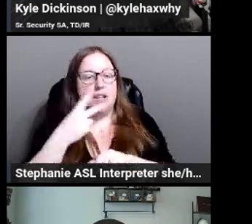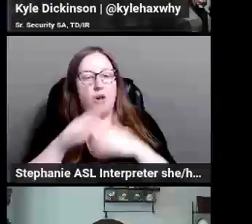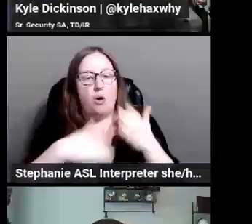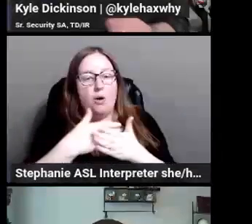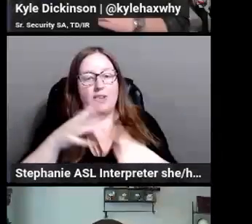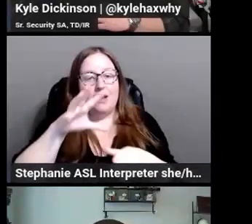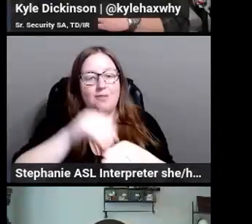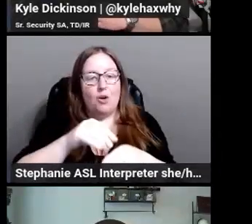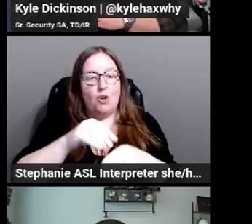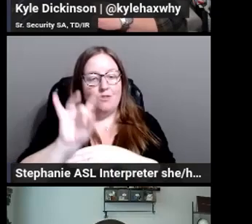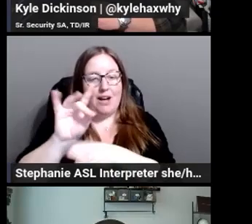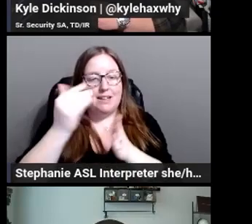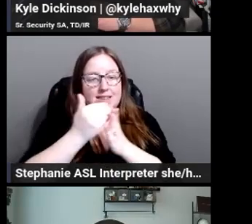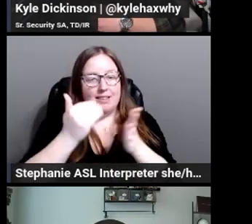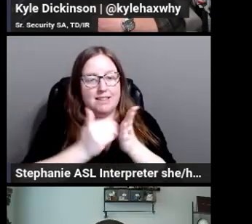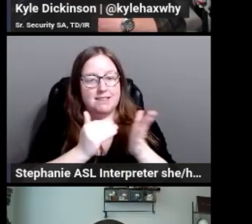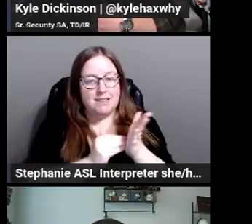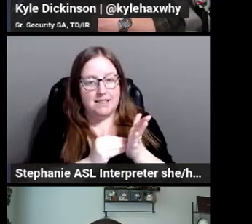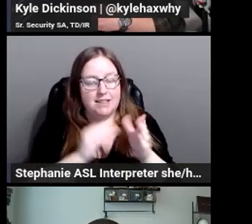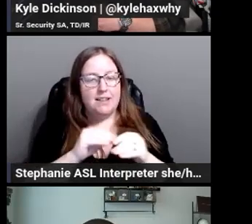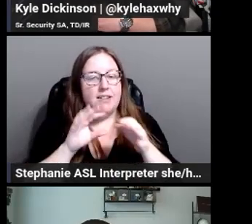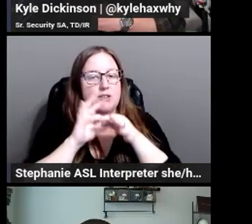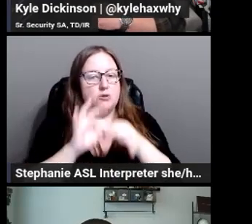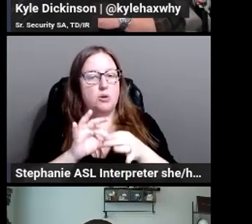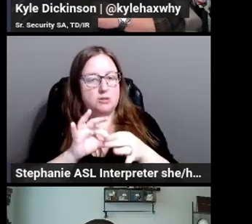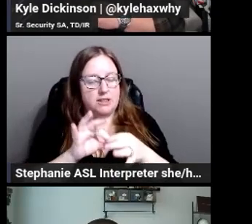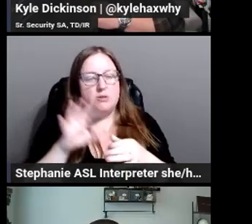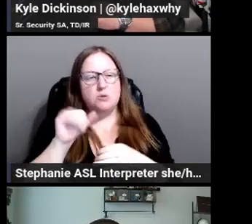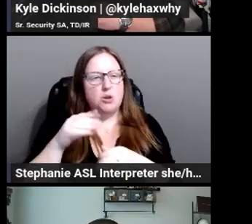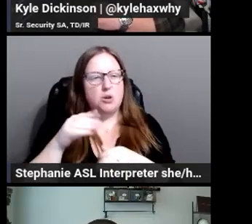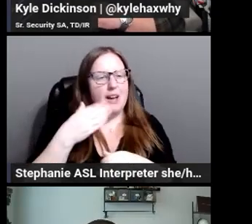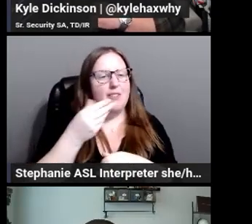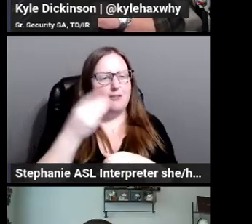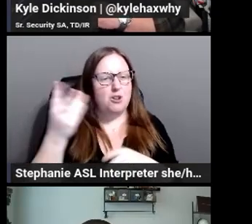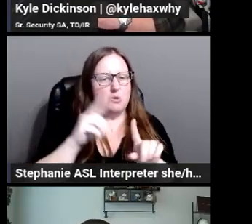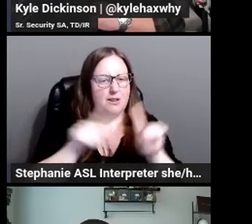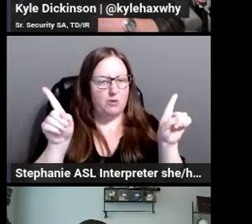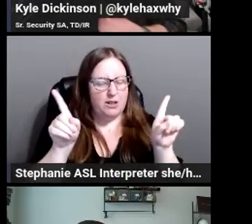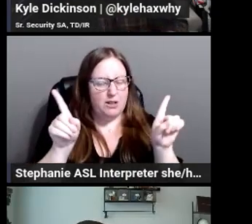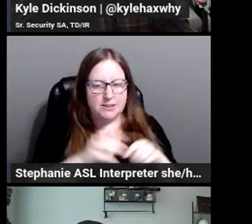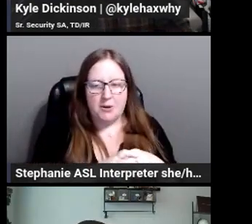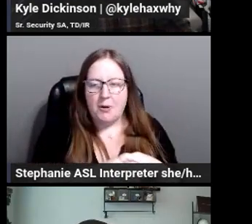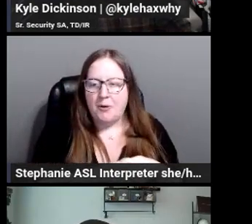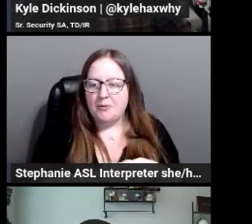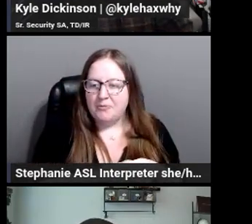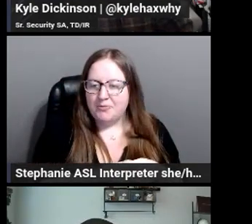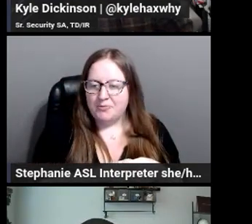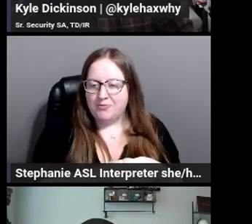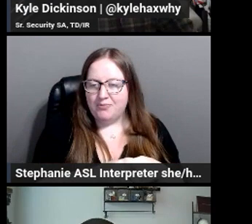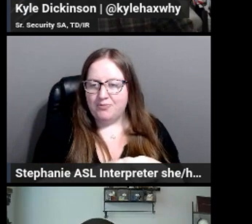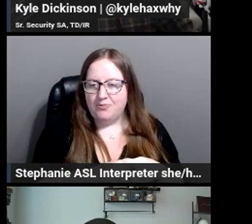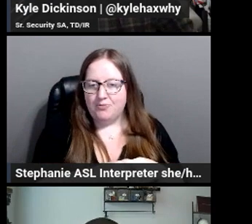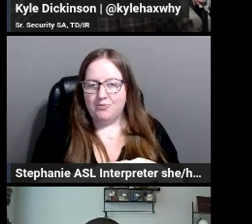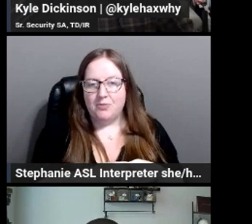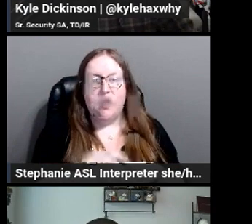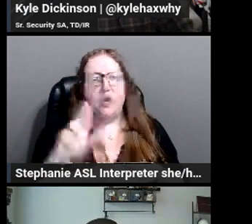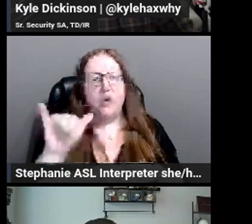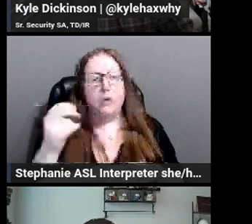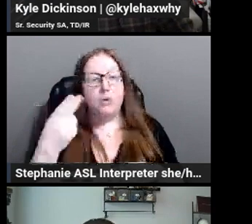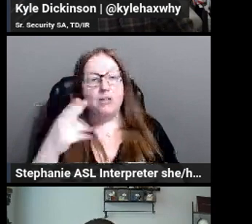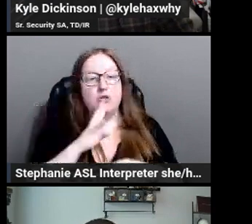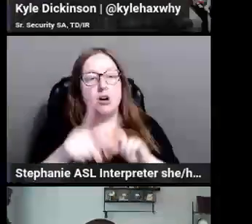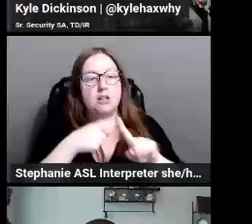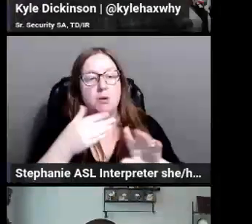findings listed out and the associated entities. So it gives us a couple different looks. What Rich talked about earlier is